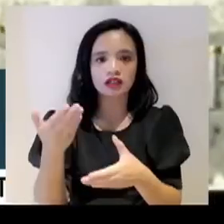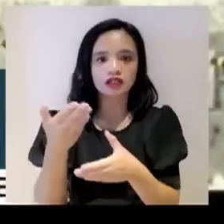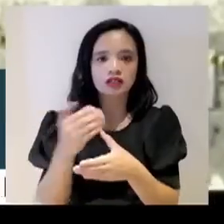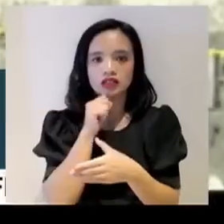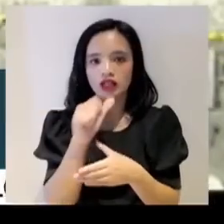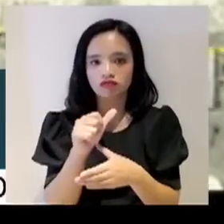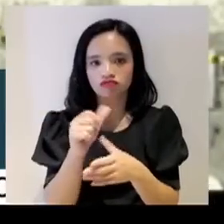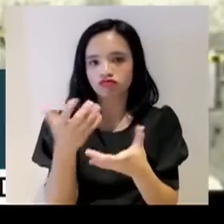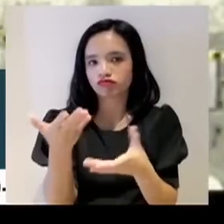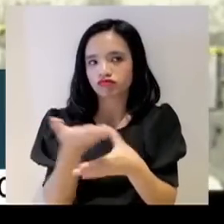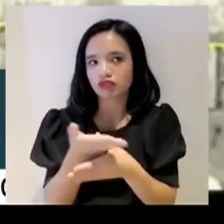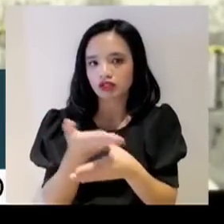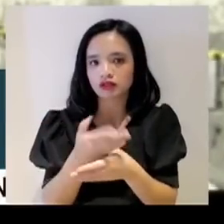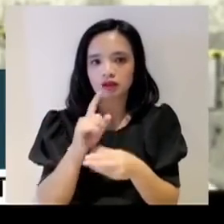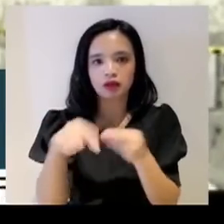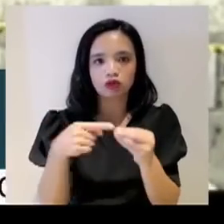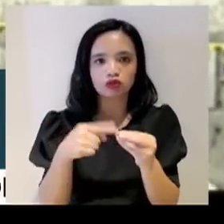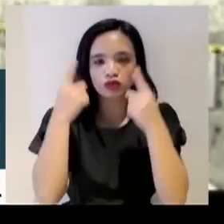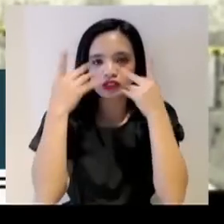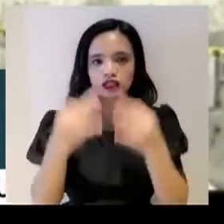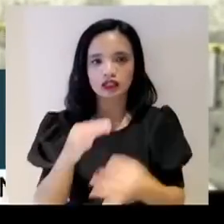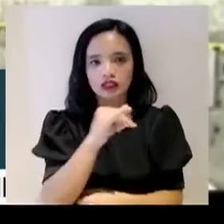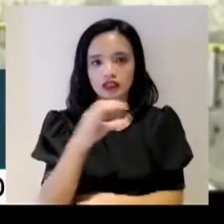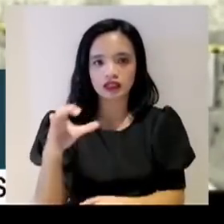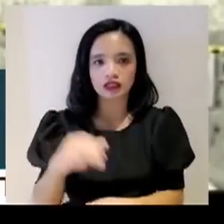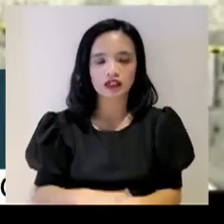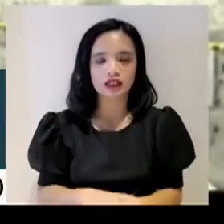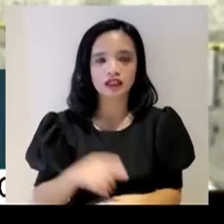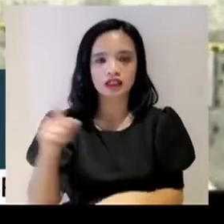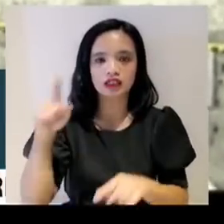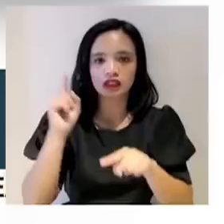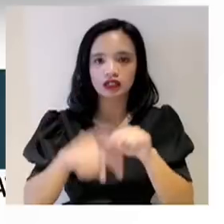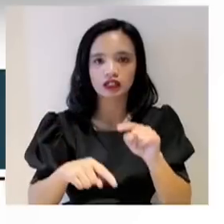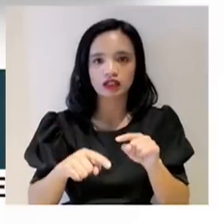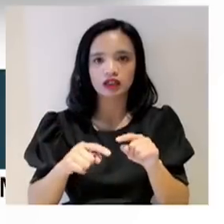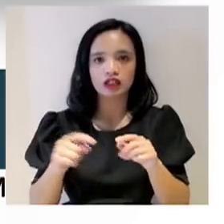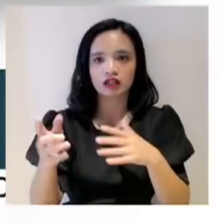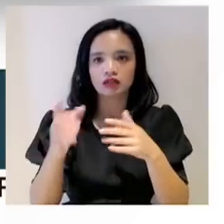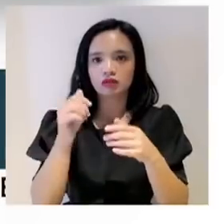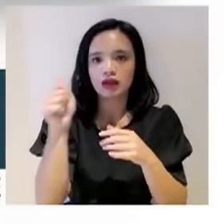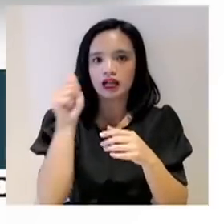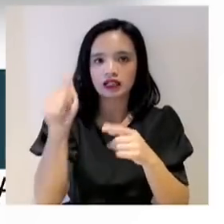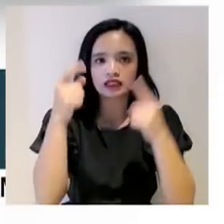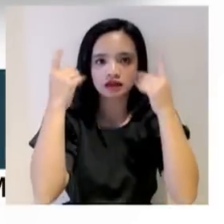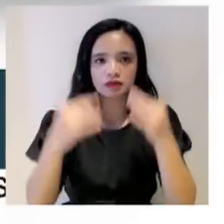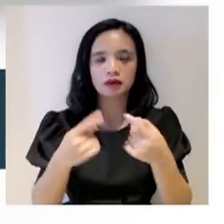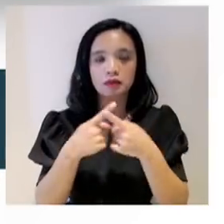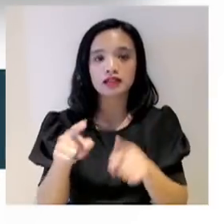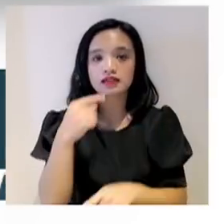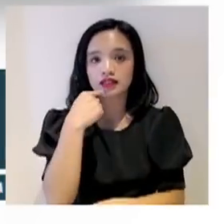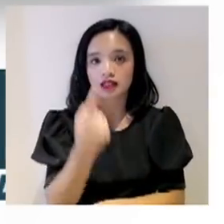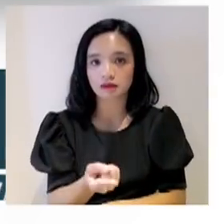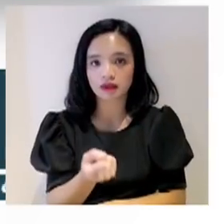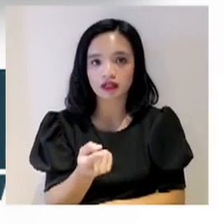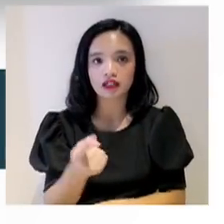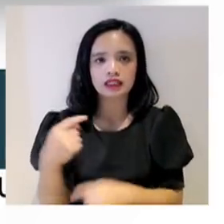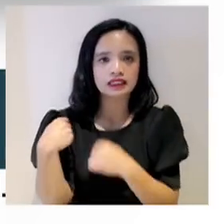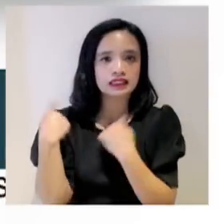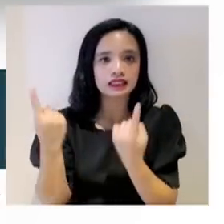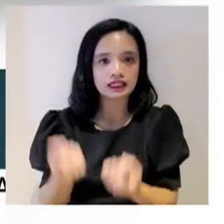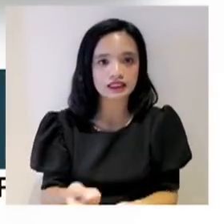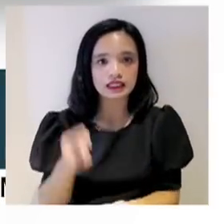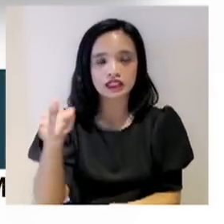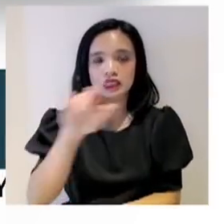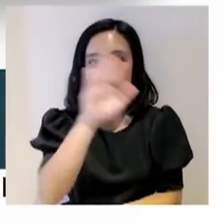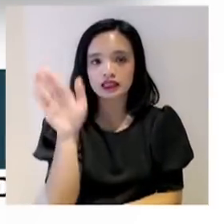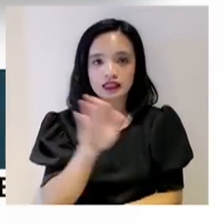Well, the former president could not care less. No, they could make any decision they want, but he has said from the very beginning that he will never